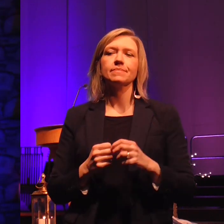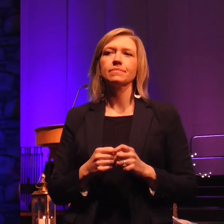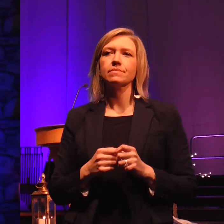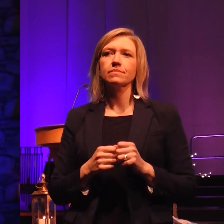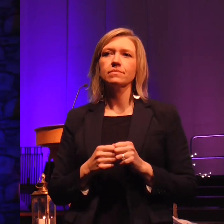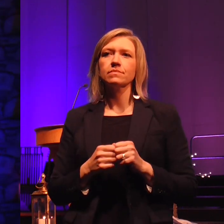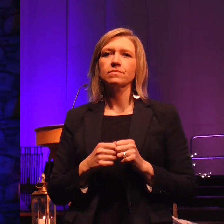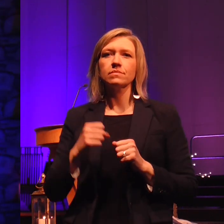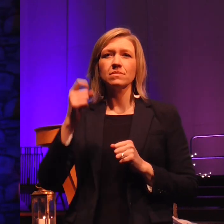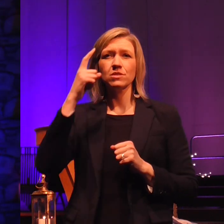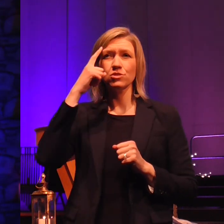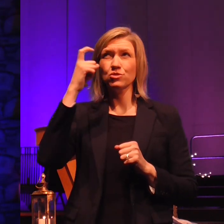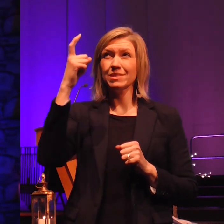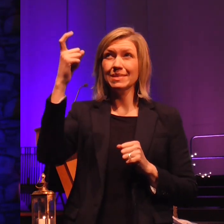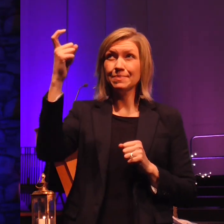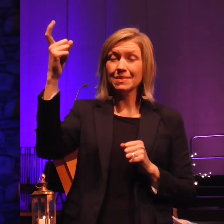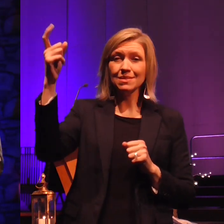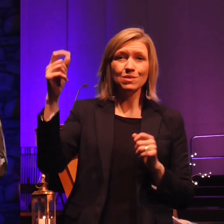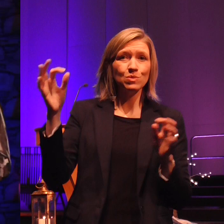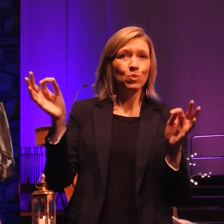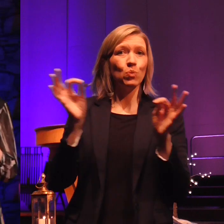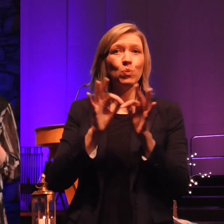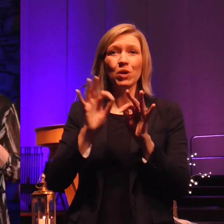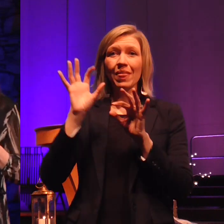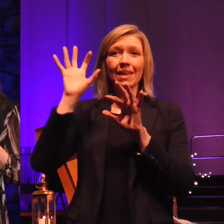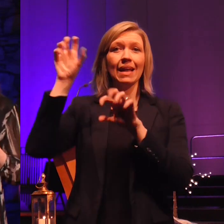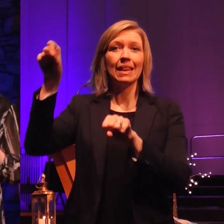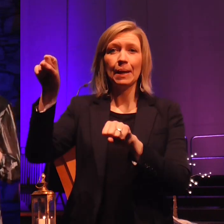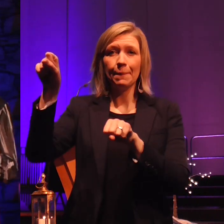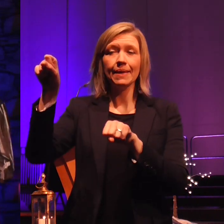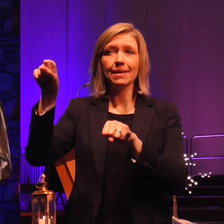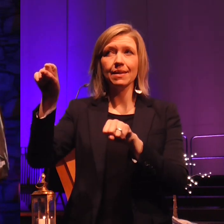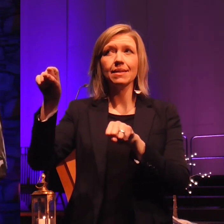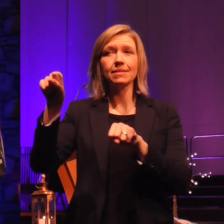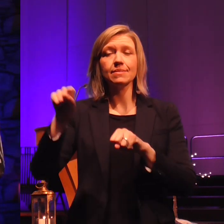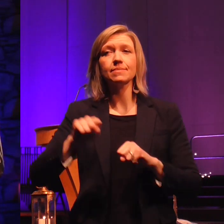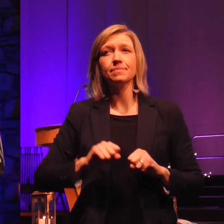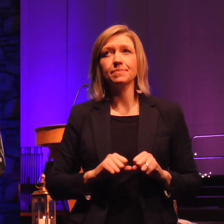dreams are worth claiming now.